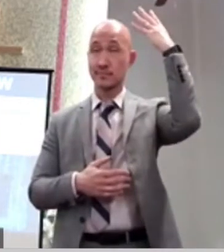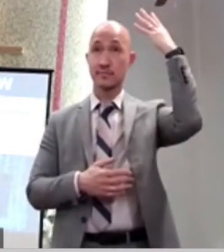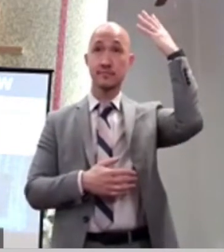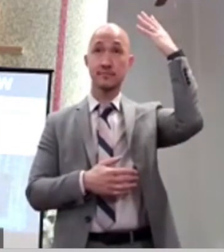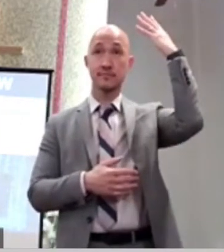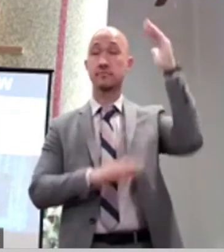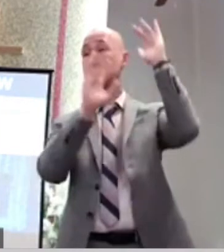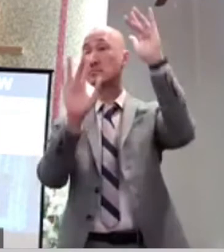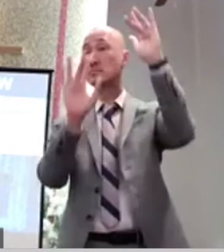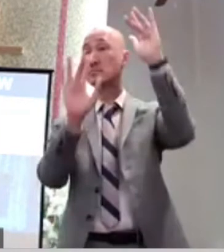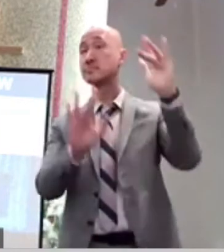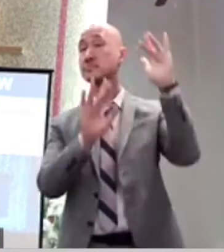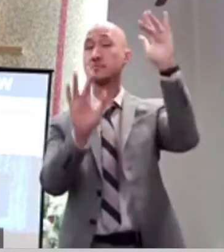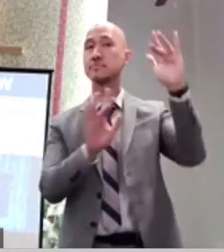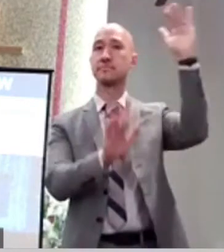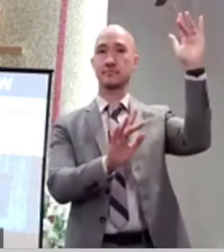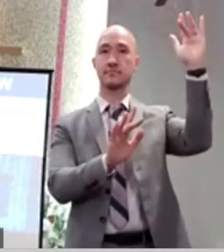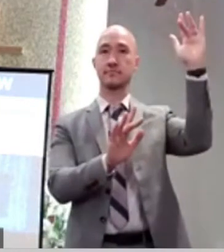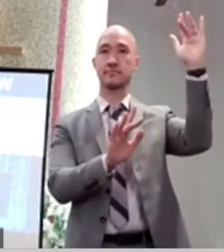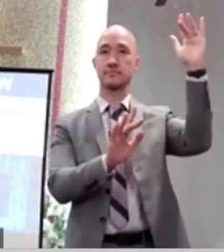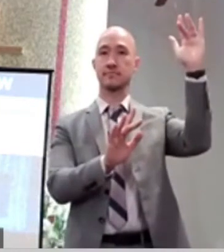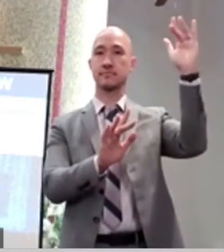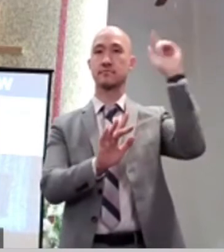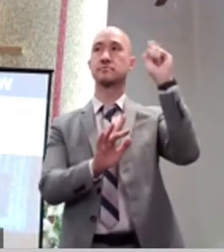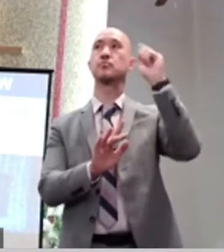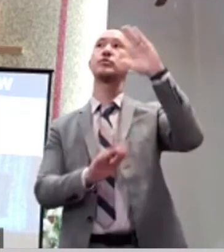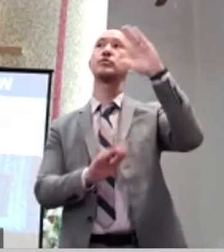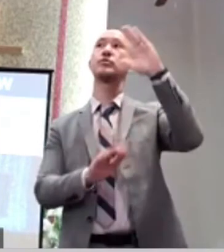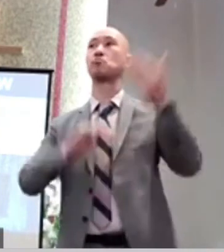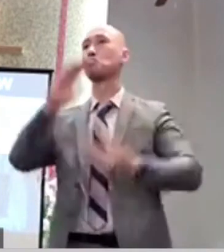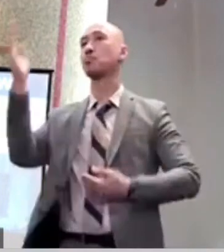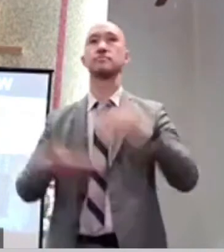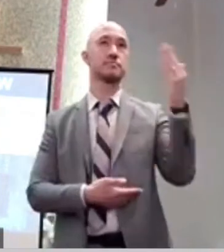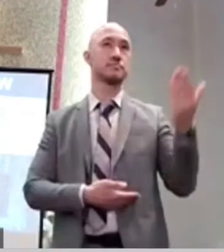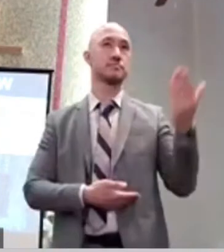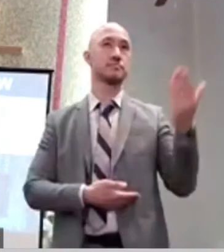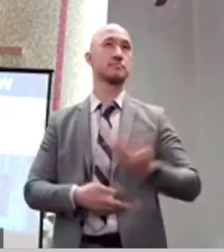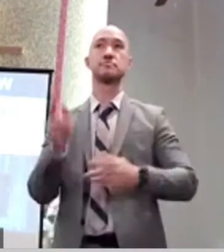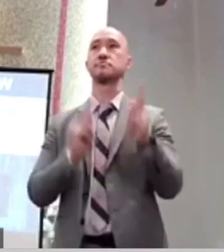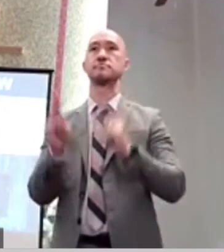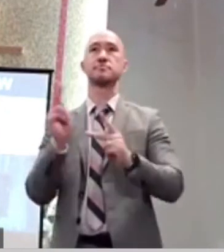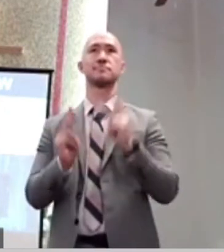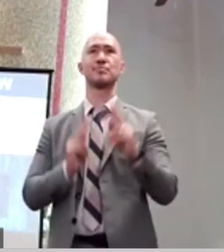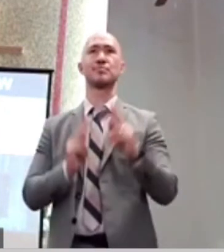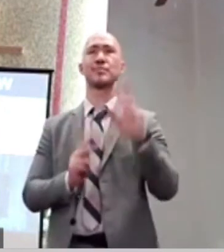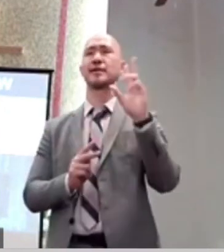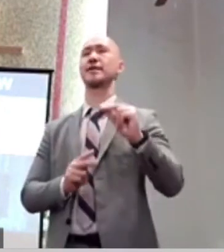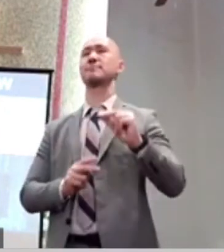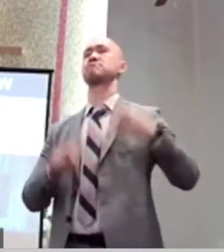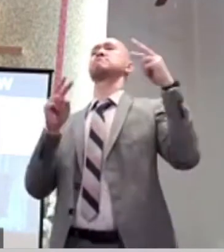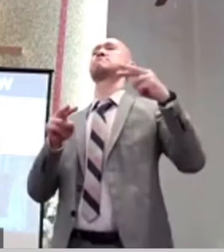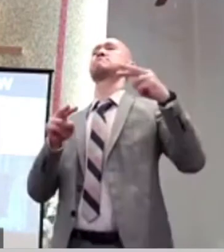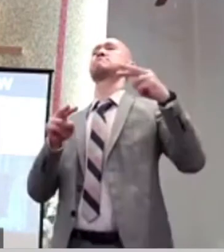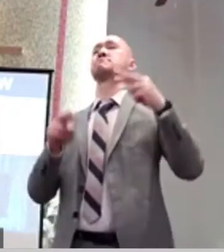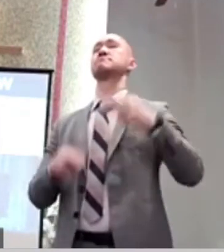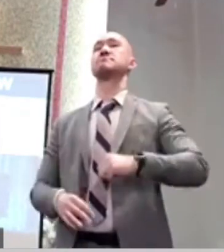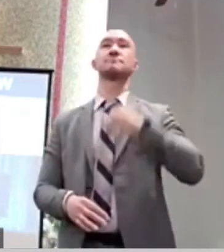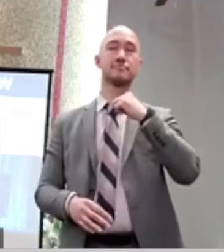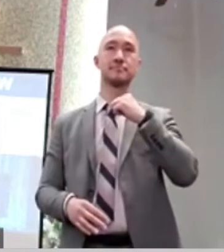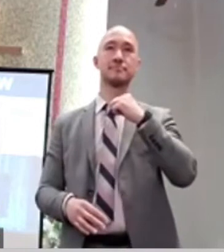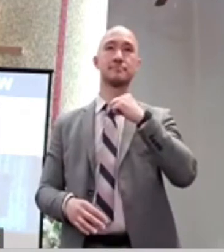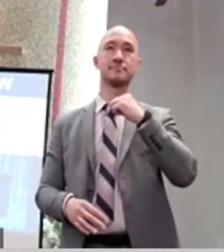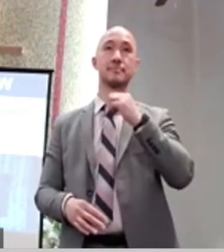of grace that we're to welcome everybody. I'm here at this feast and I'm interacting with everybody. That's